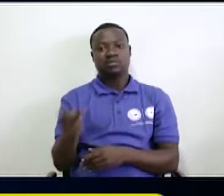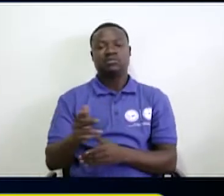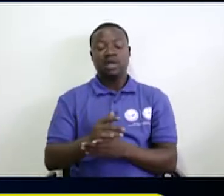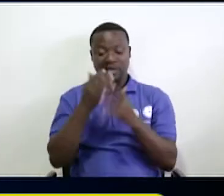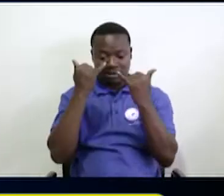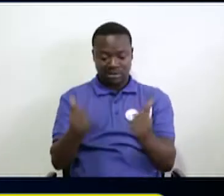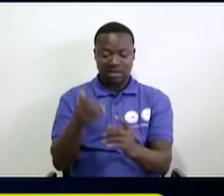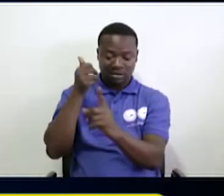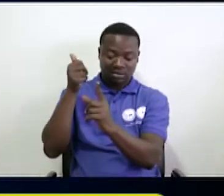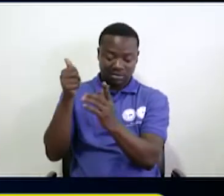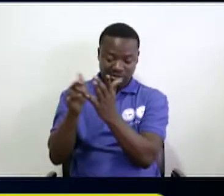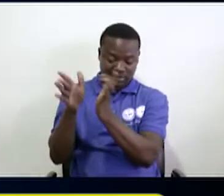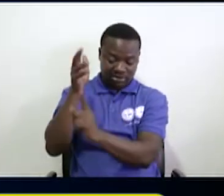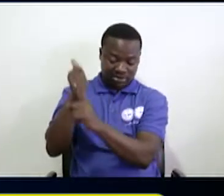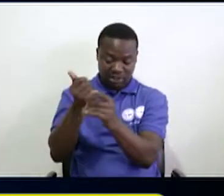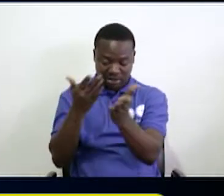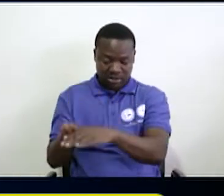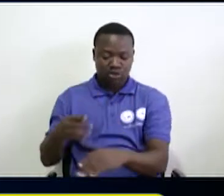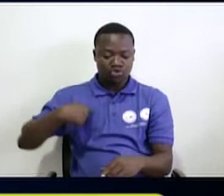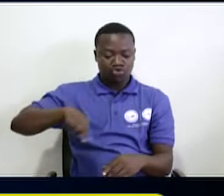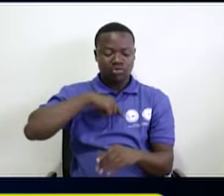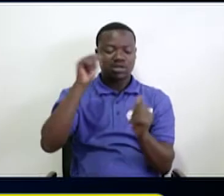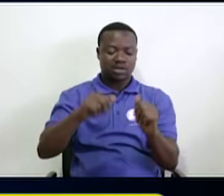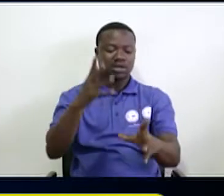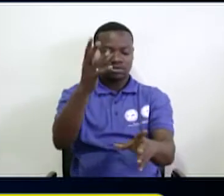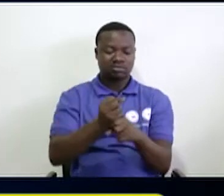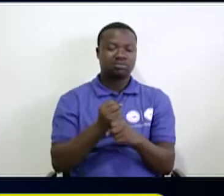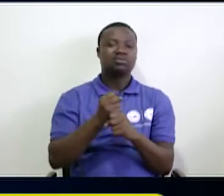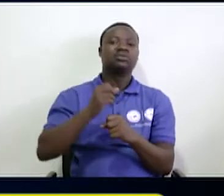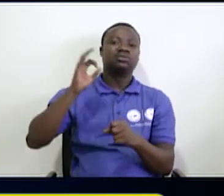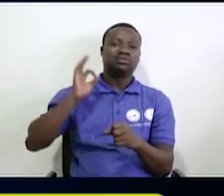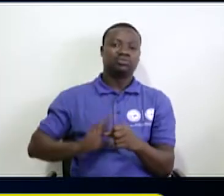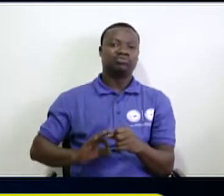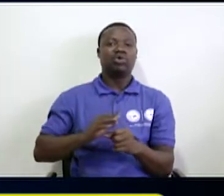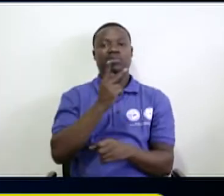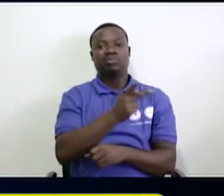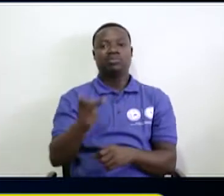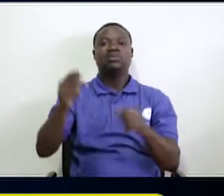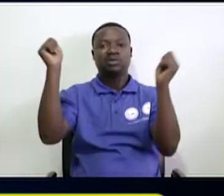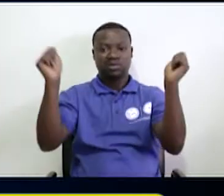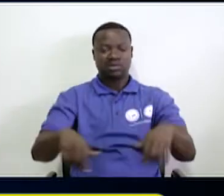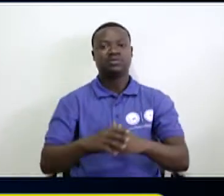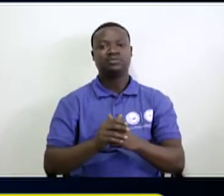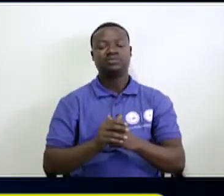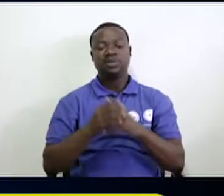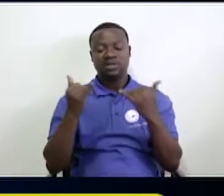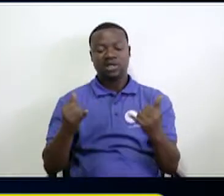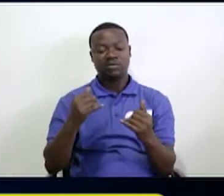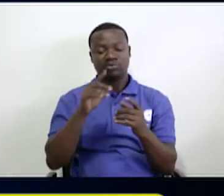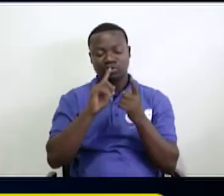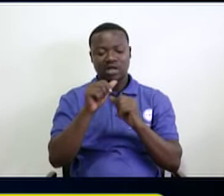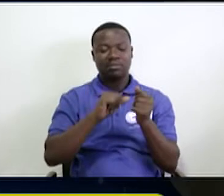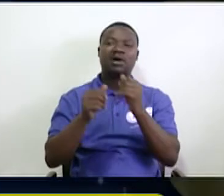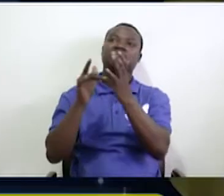has died, we can assess the inheritance. You see, we are talking about God, Jesus,